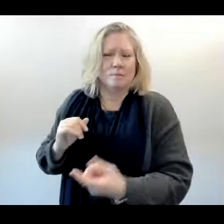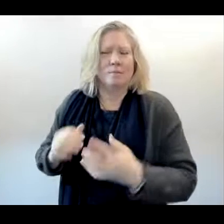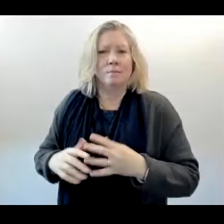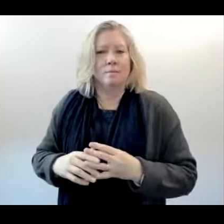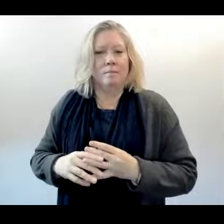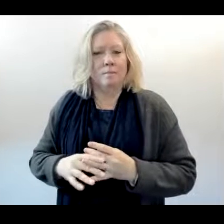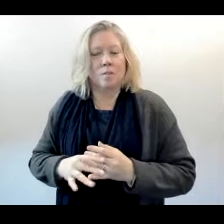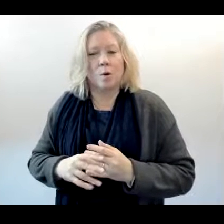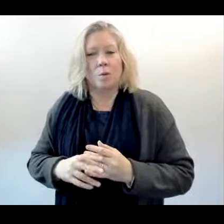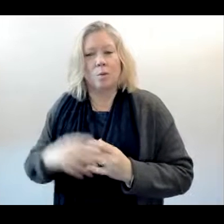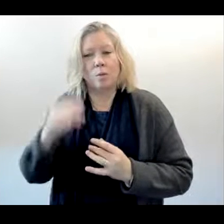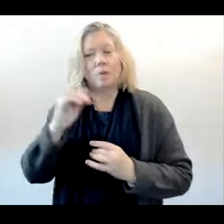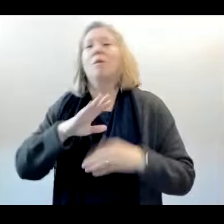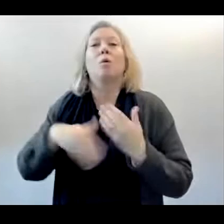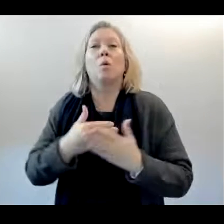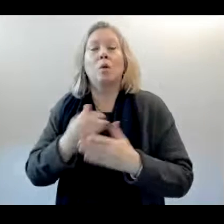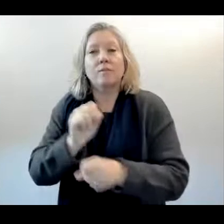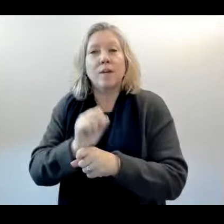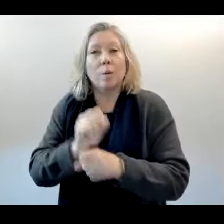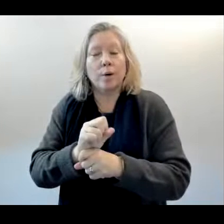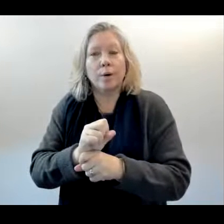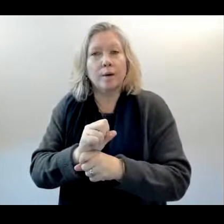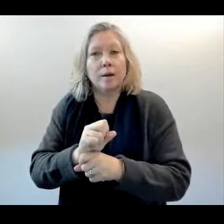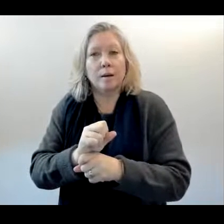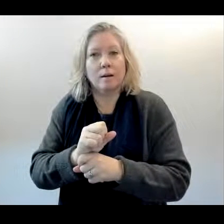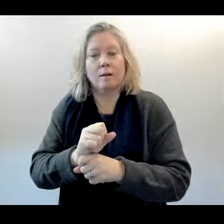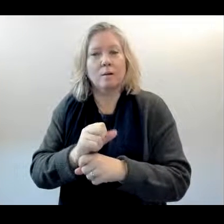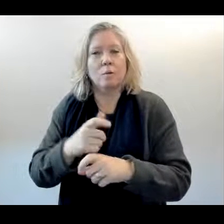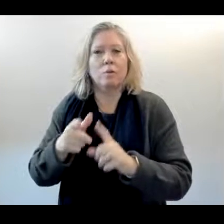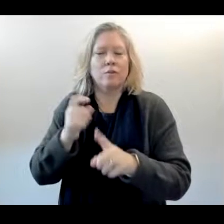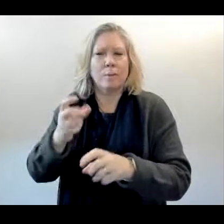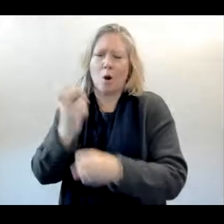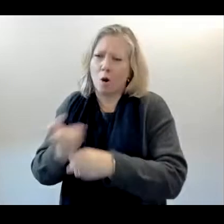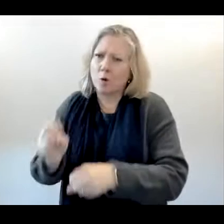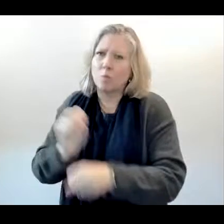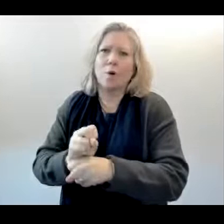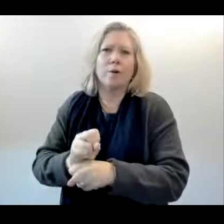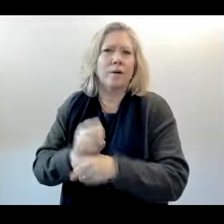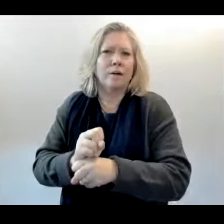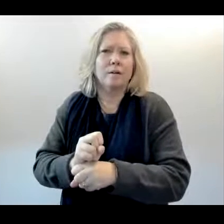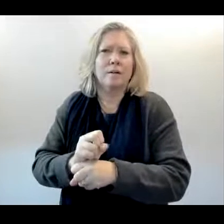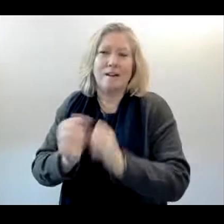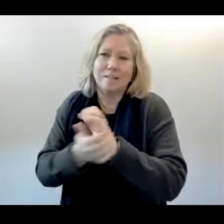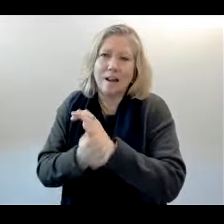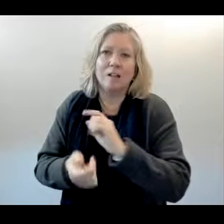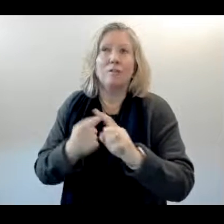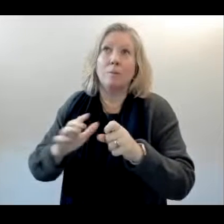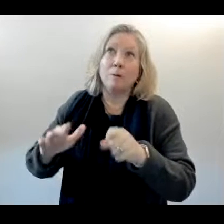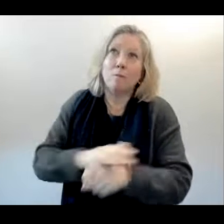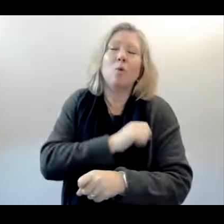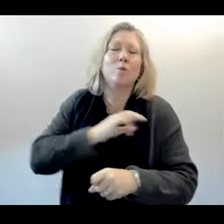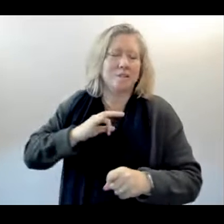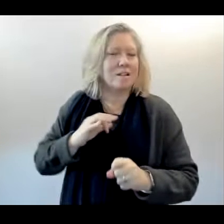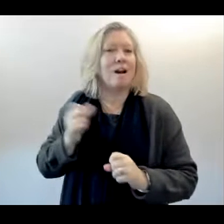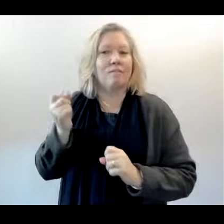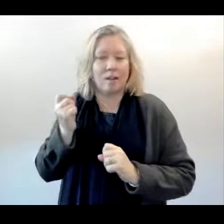happened without the incredible hard work and talent of the entire URA staff. And it's that